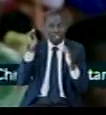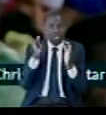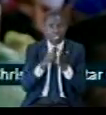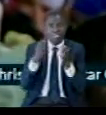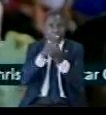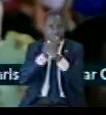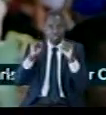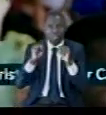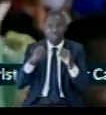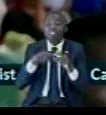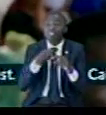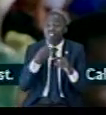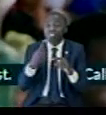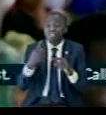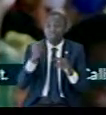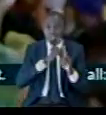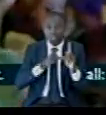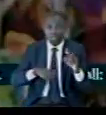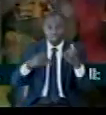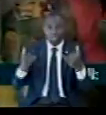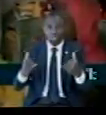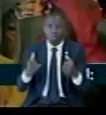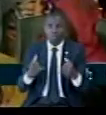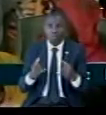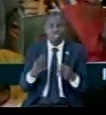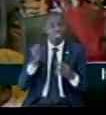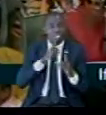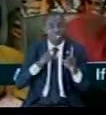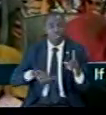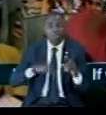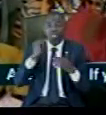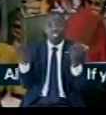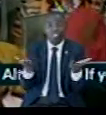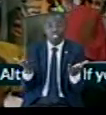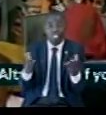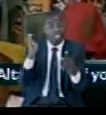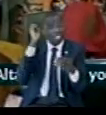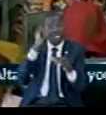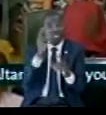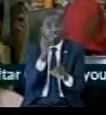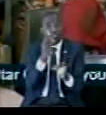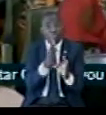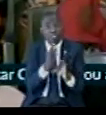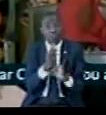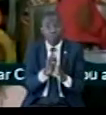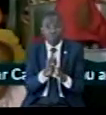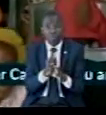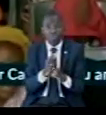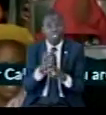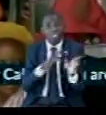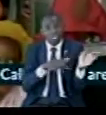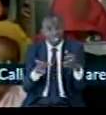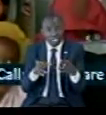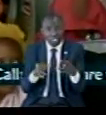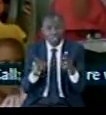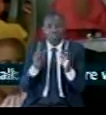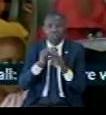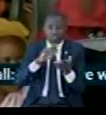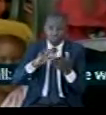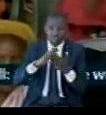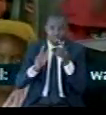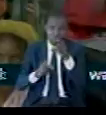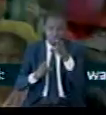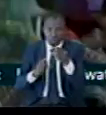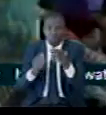the Lord right there as you're standing up. The Lord is faithful and the Lord is ready. He'll forgive you